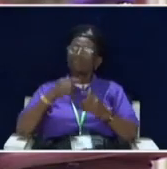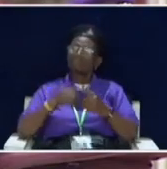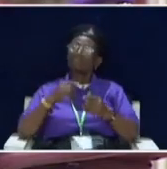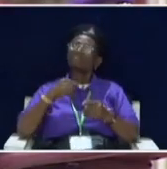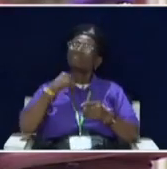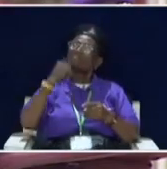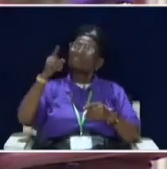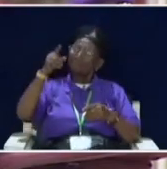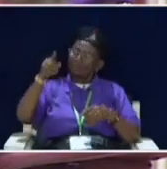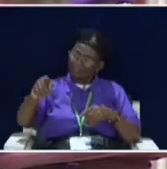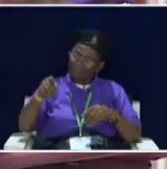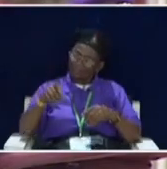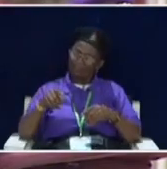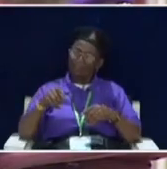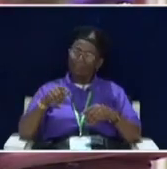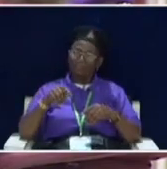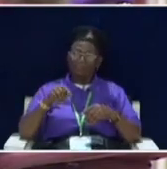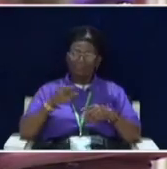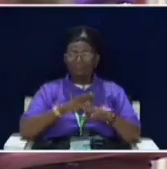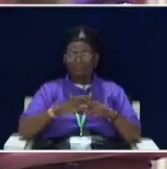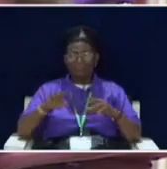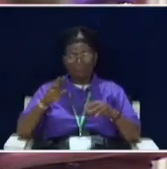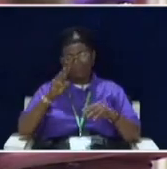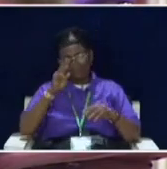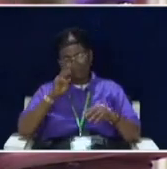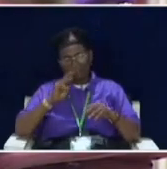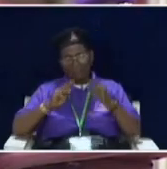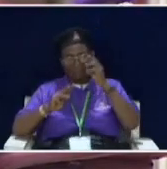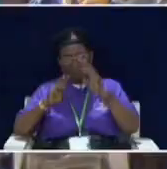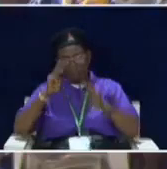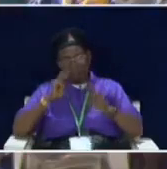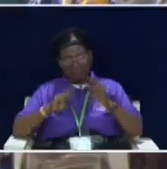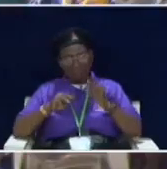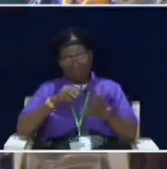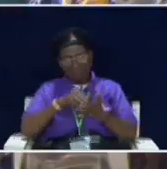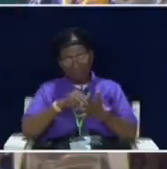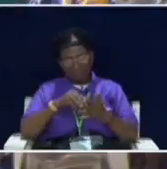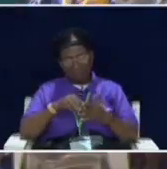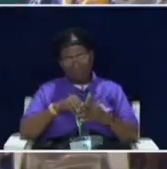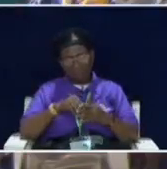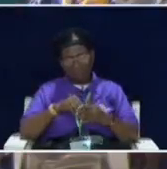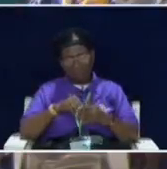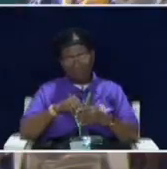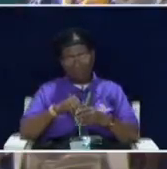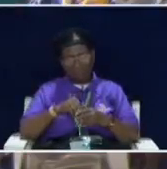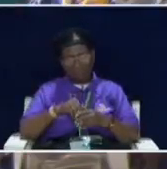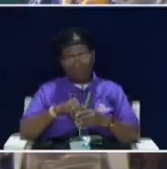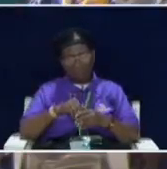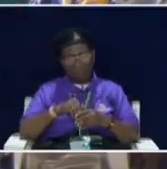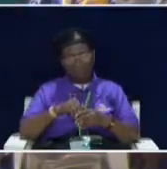o. Weep not. Ma sunkun mo. And suddenly. Lojiji.